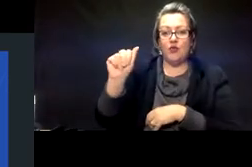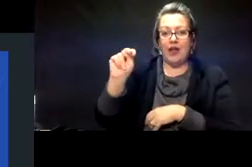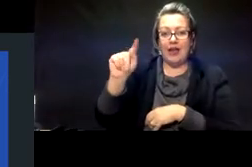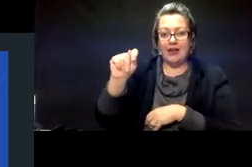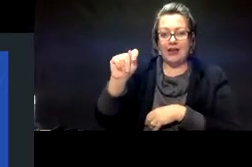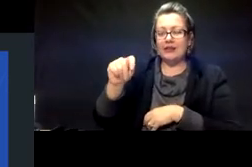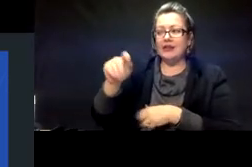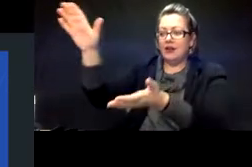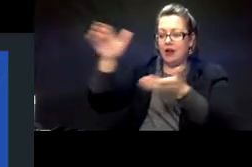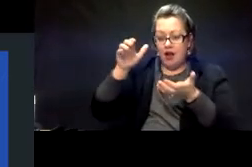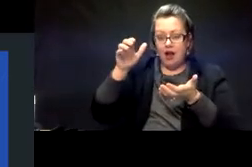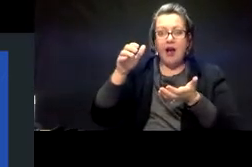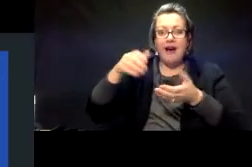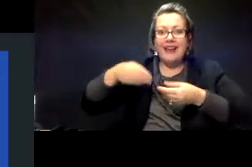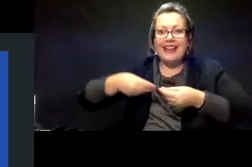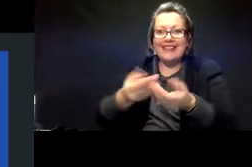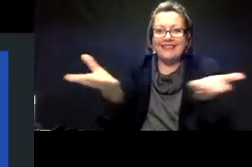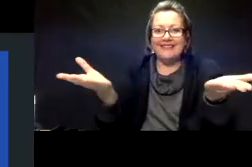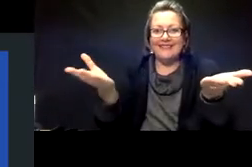the fire department got it.